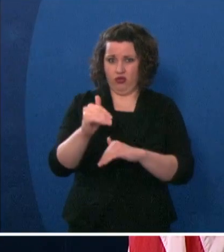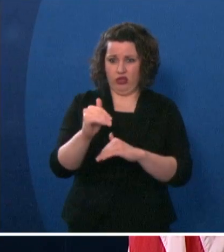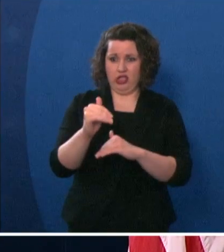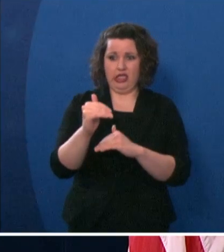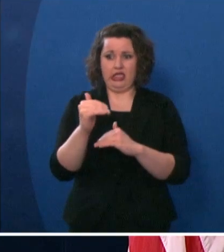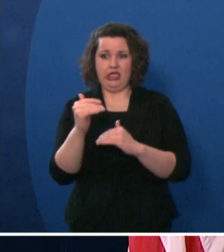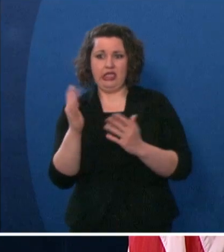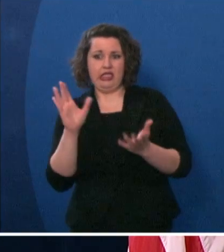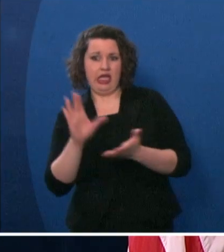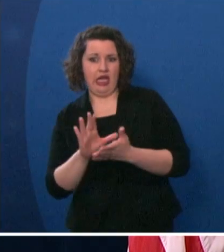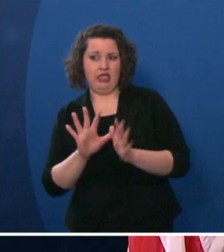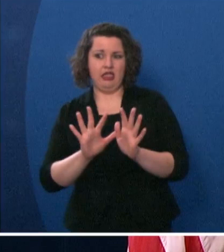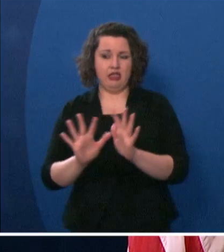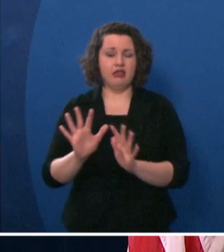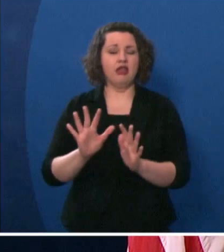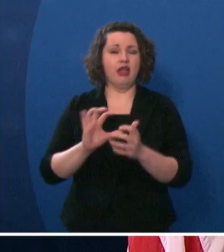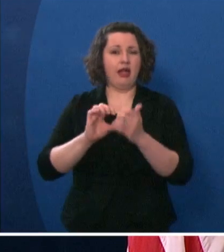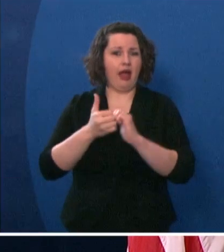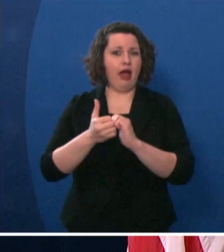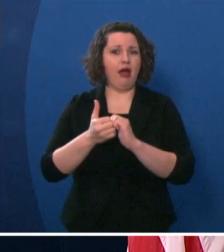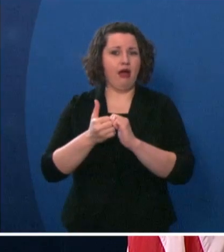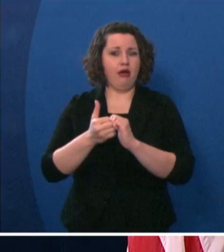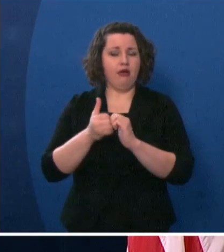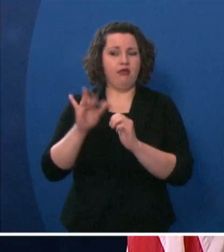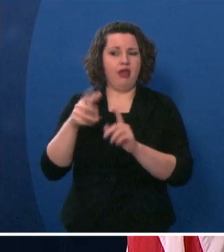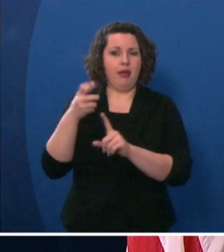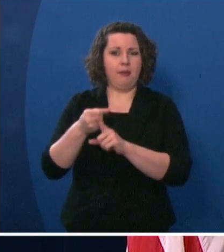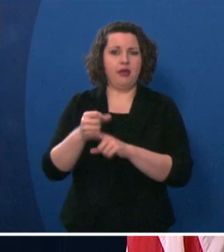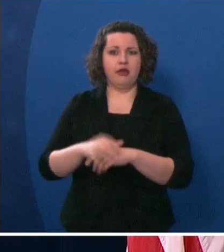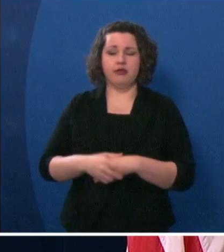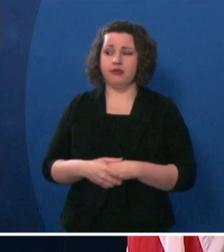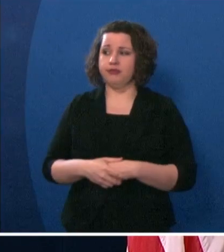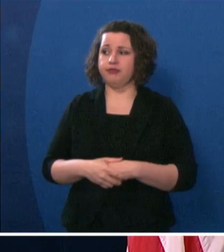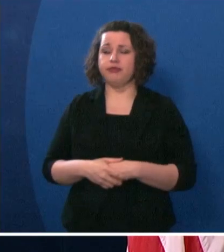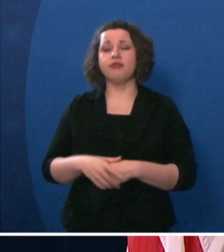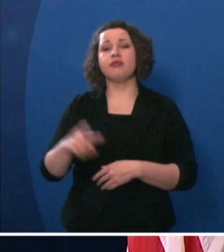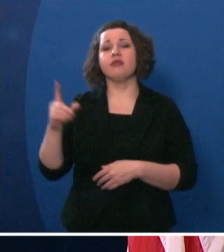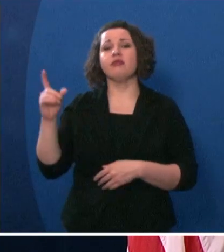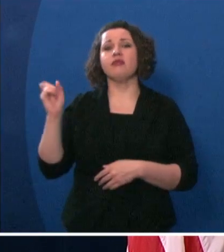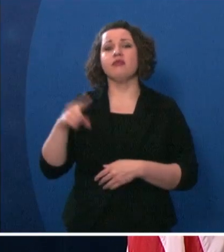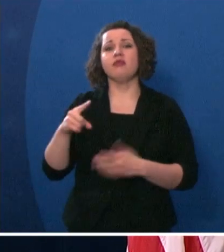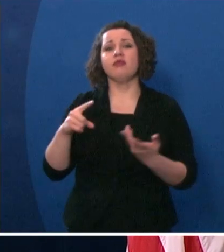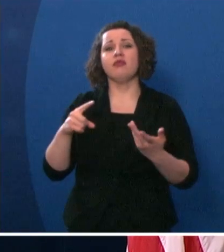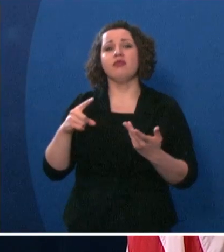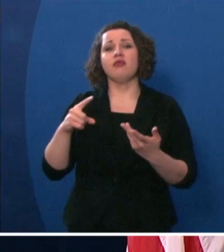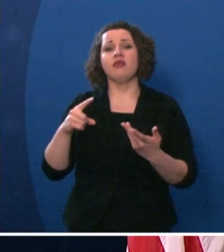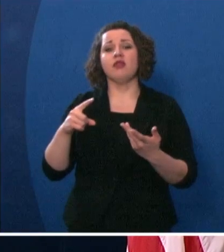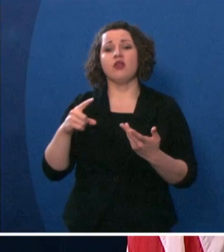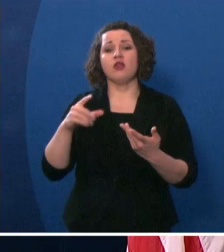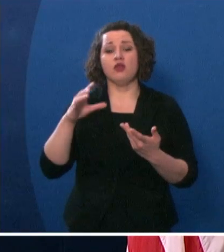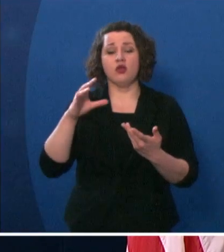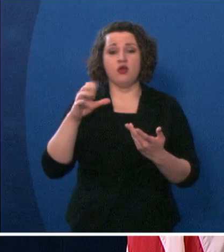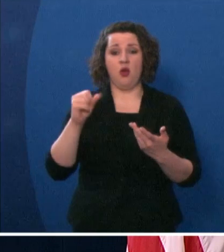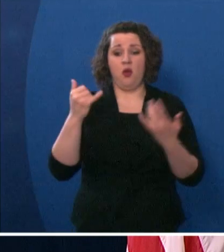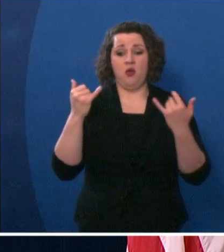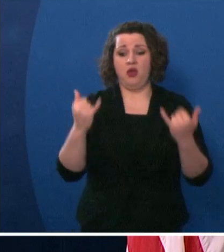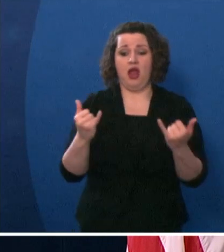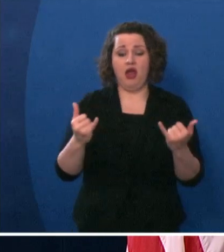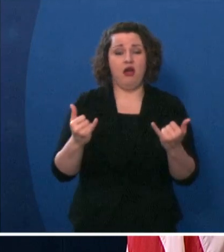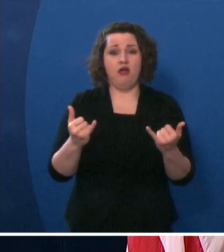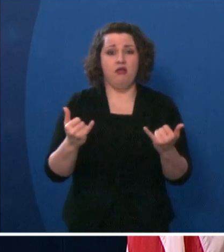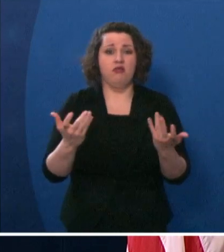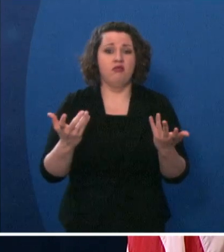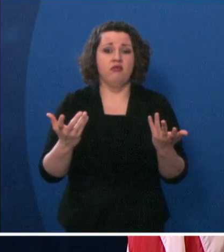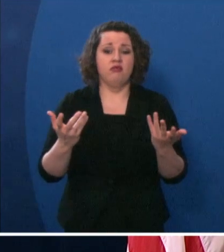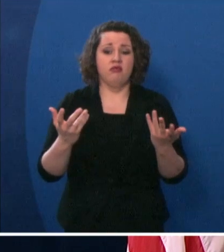that impacts our continuing to move forward. As restrictions on who can get tested are lifted, and